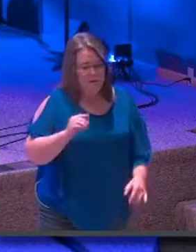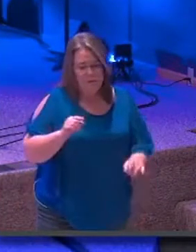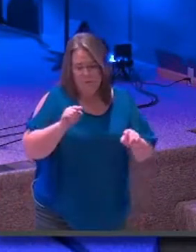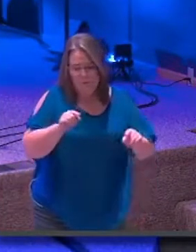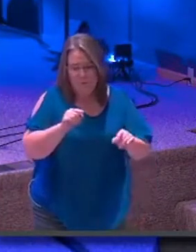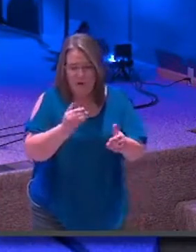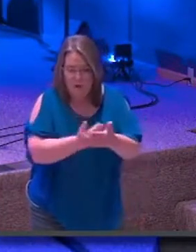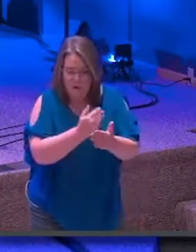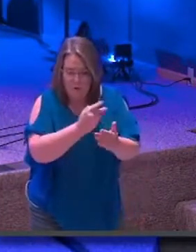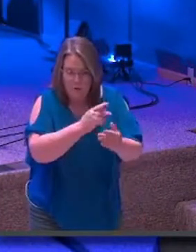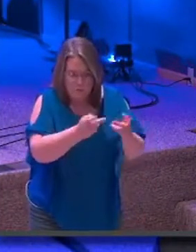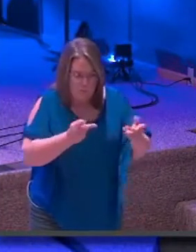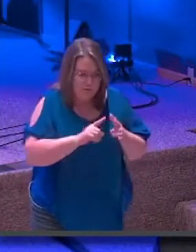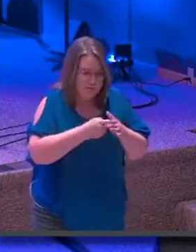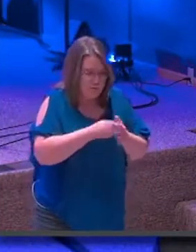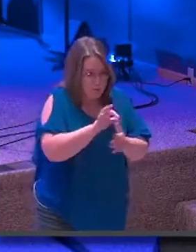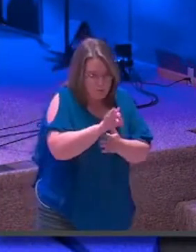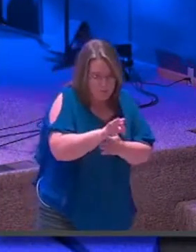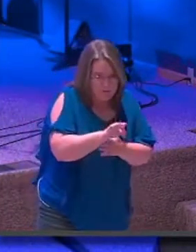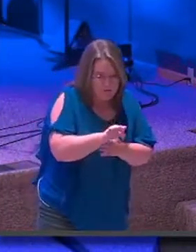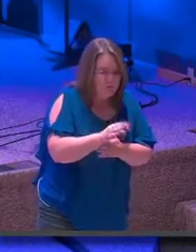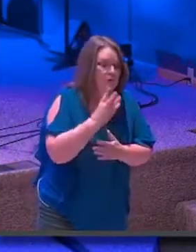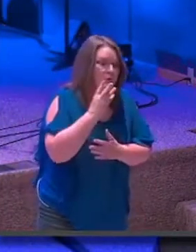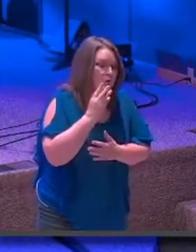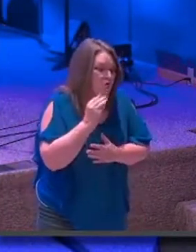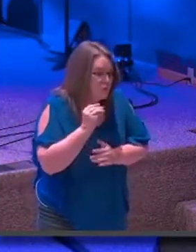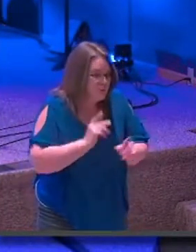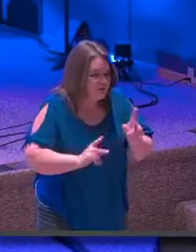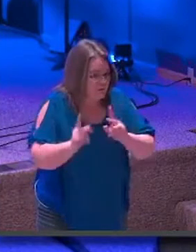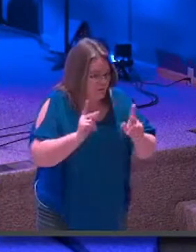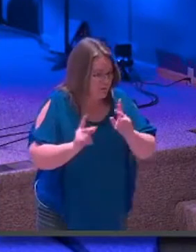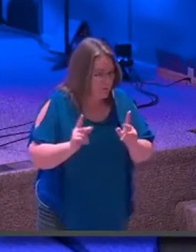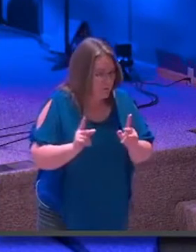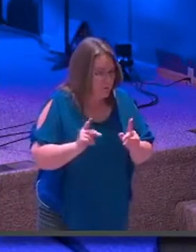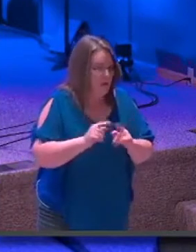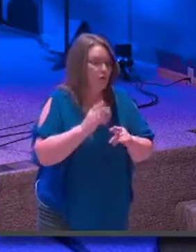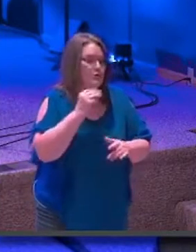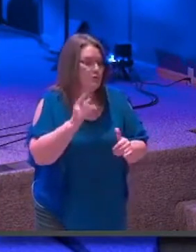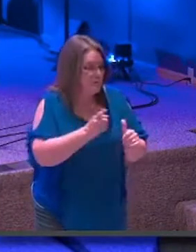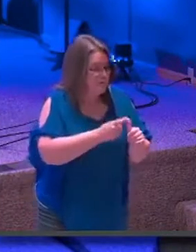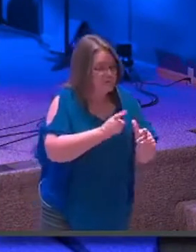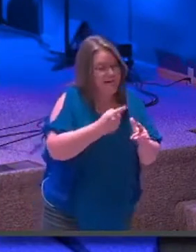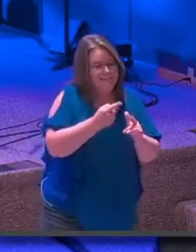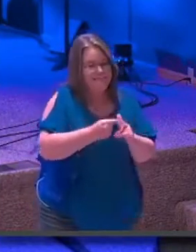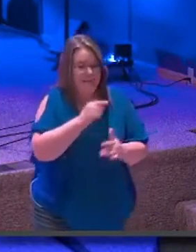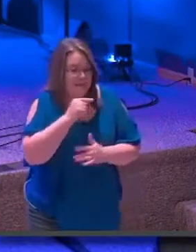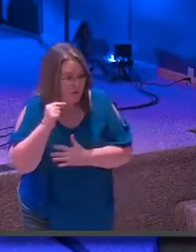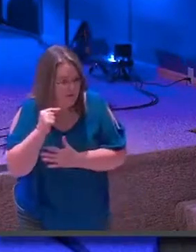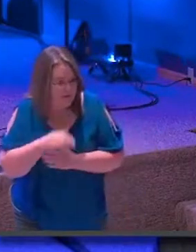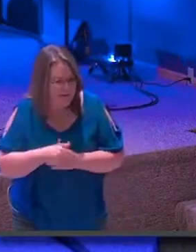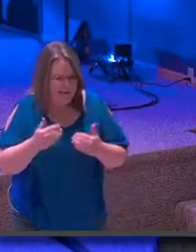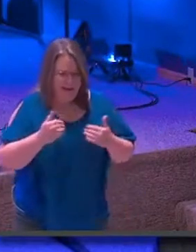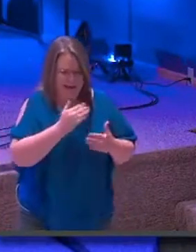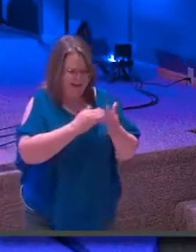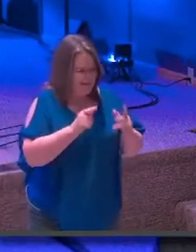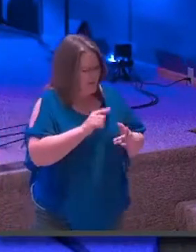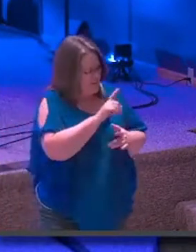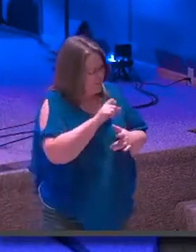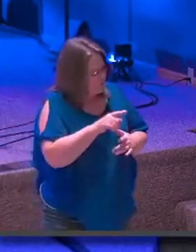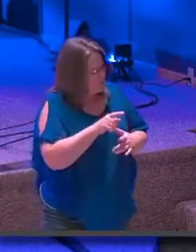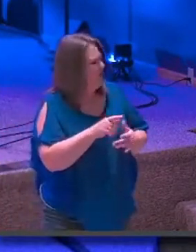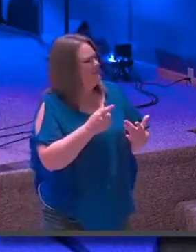start preaching to the Jewish population, to the Jews first and then the Gentiles. And I had somebody recently ask me, like, what's up with